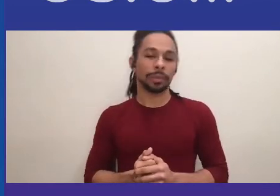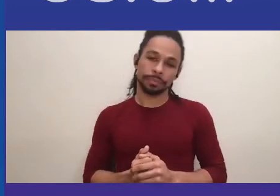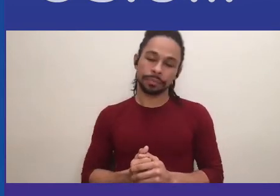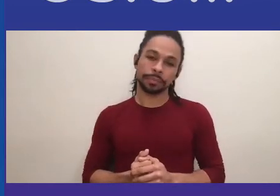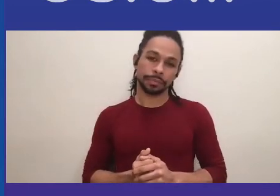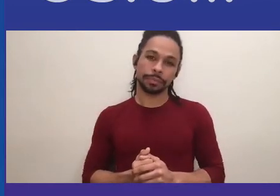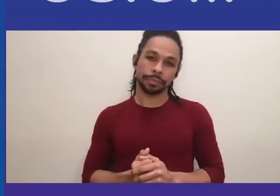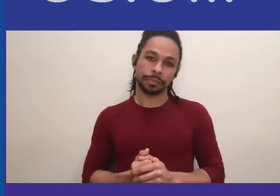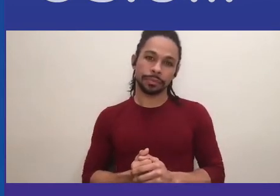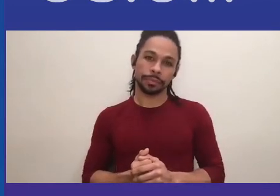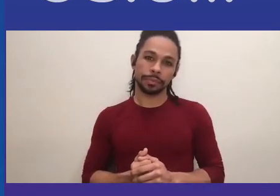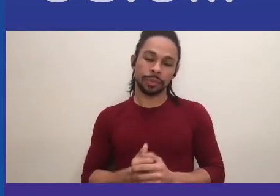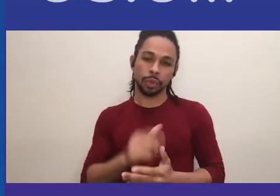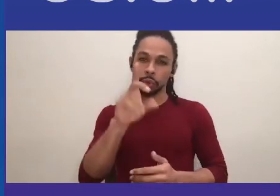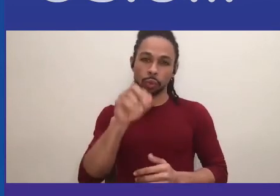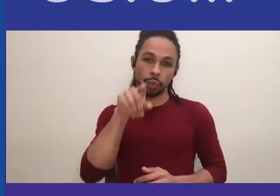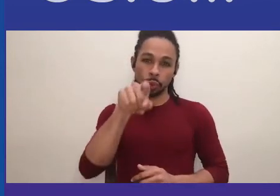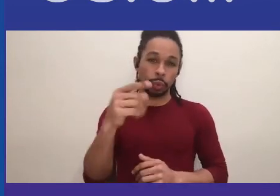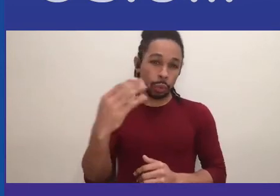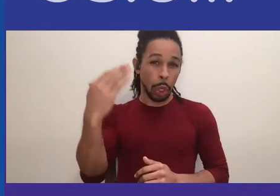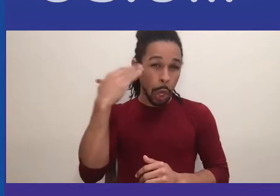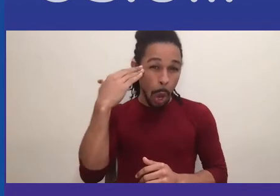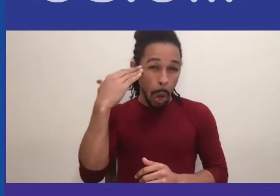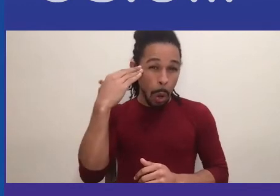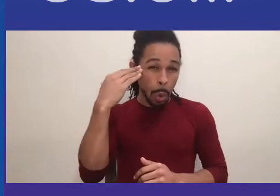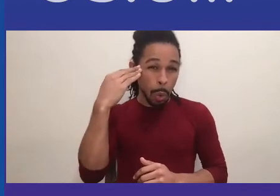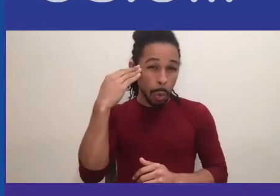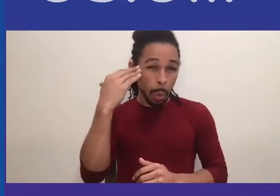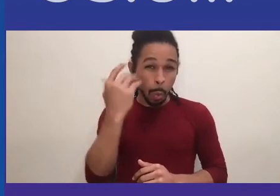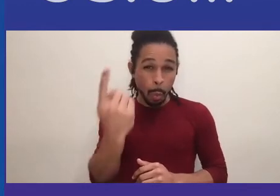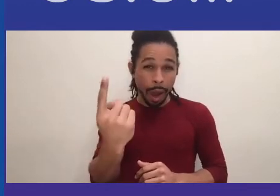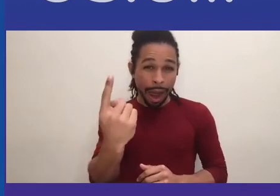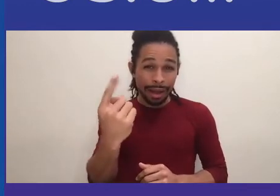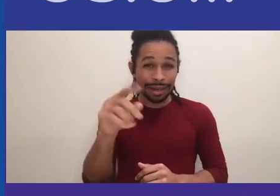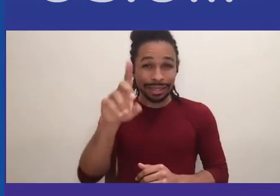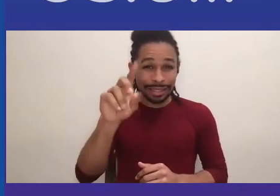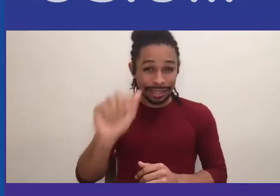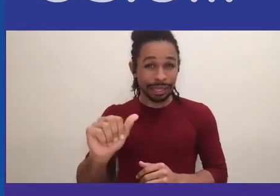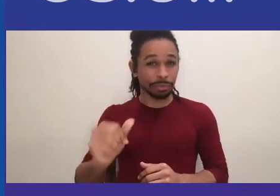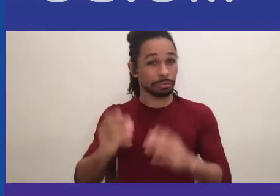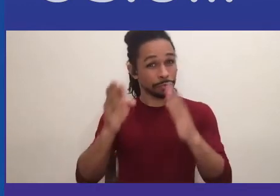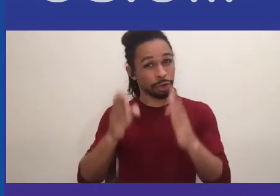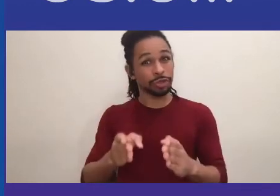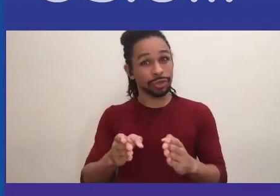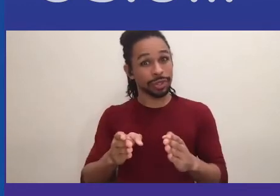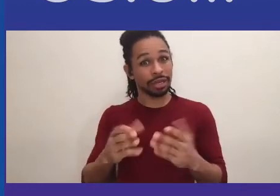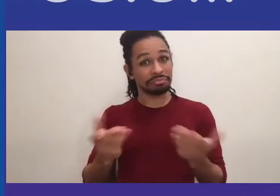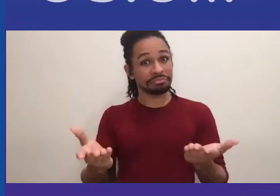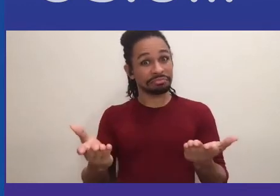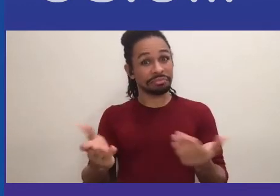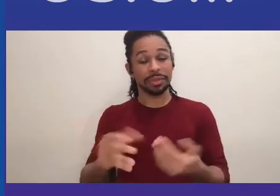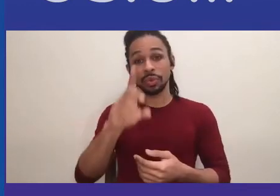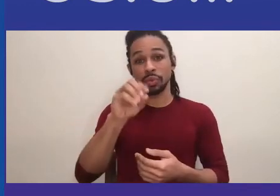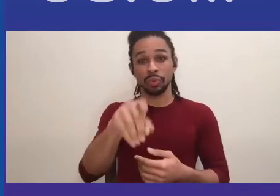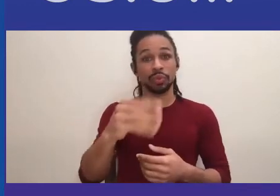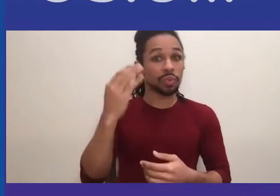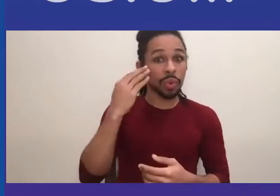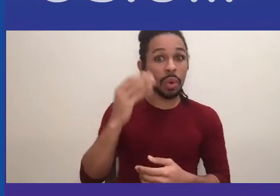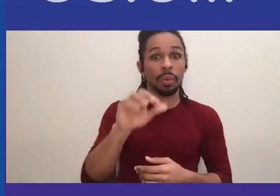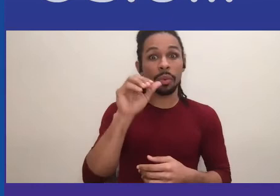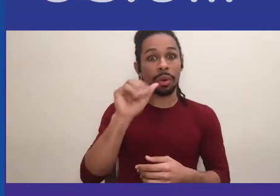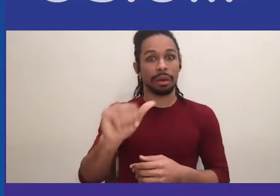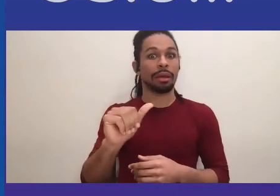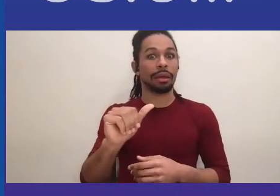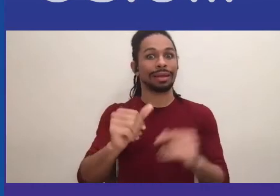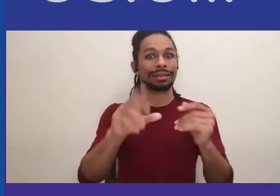you know a disabled person? Do you know a disabled